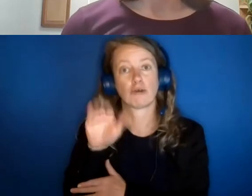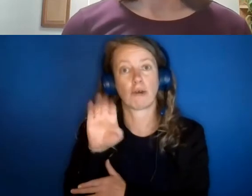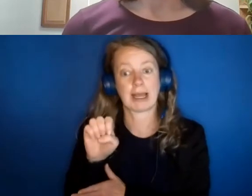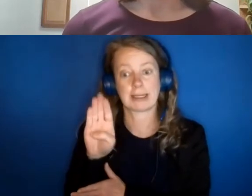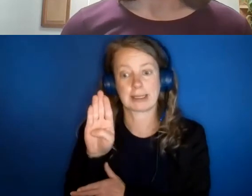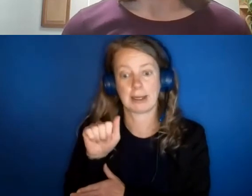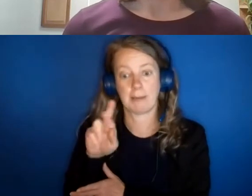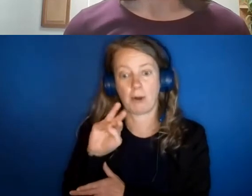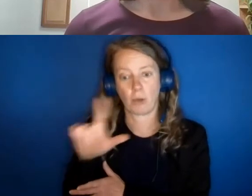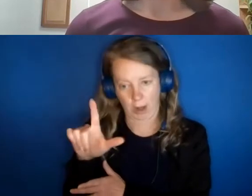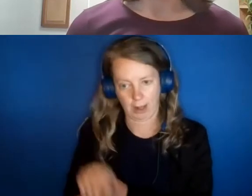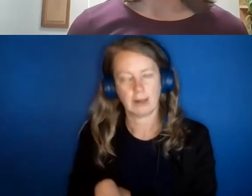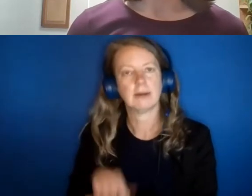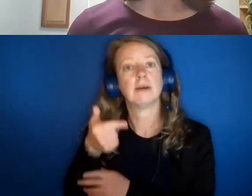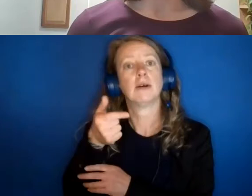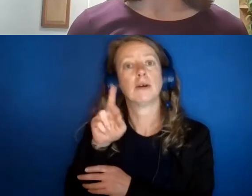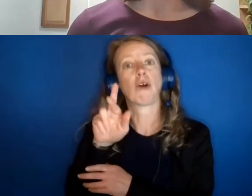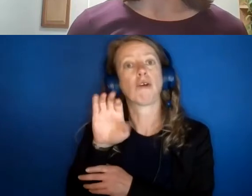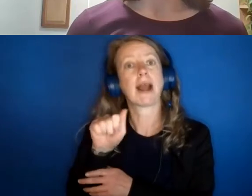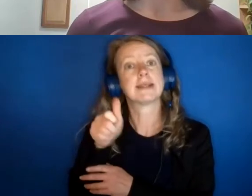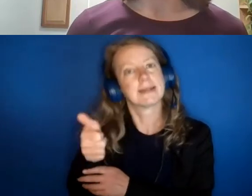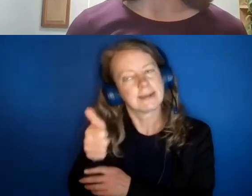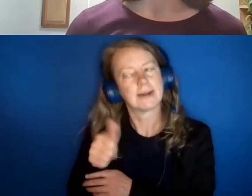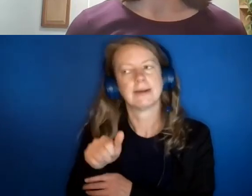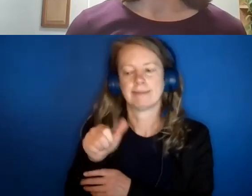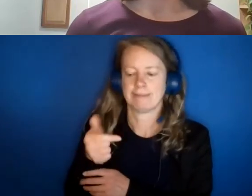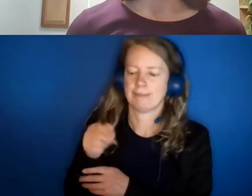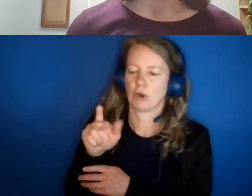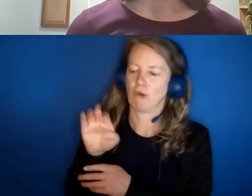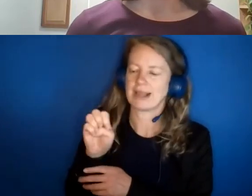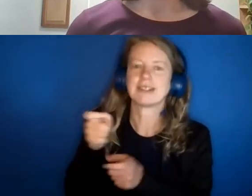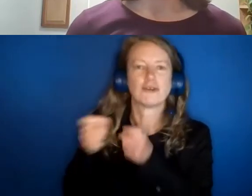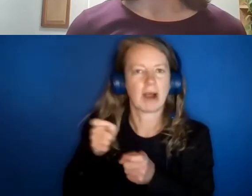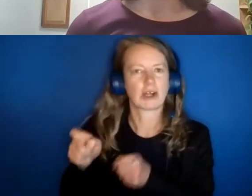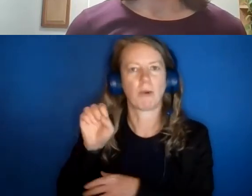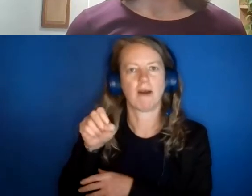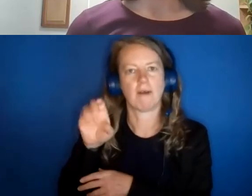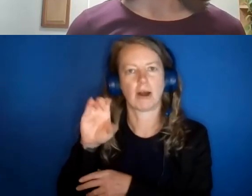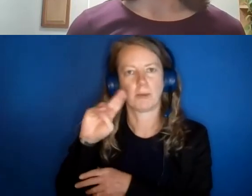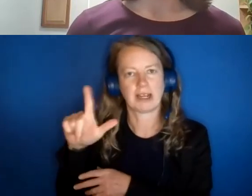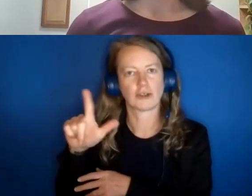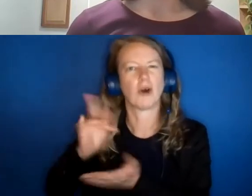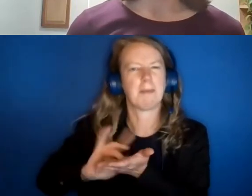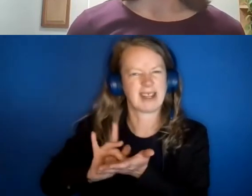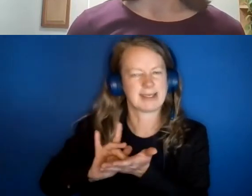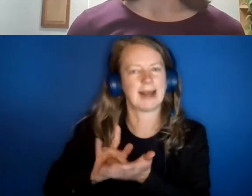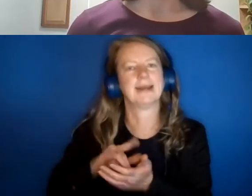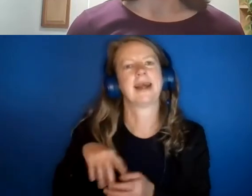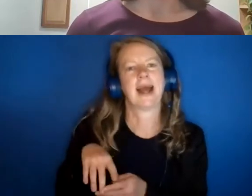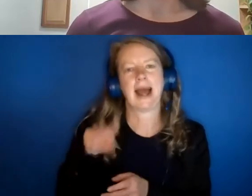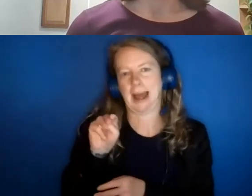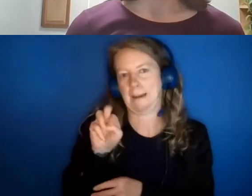is the Director of Occupational Medicine at Mercy Urgent Care, a licensed family